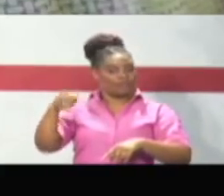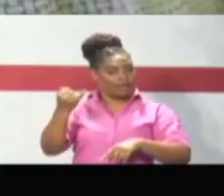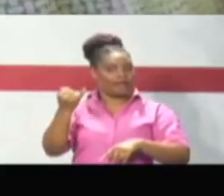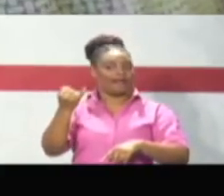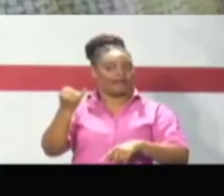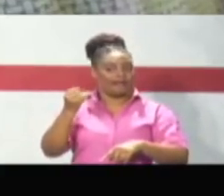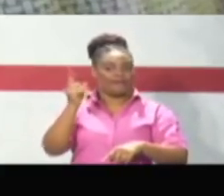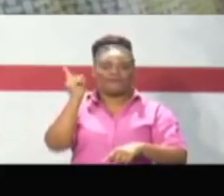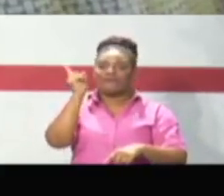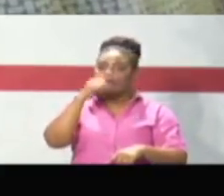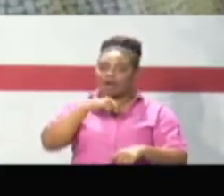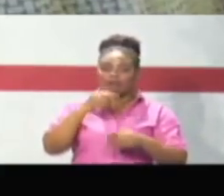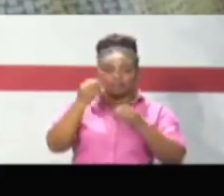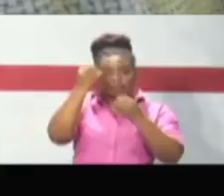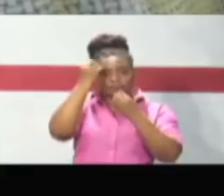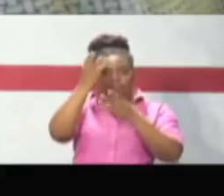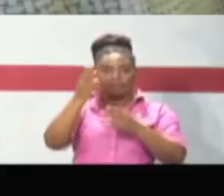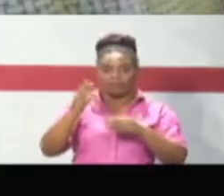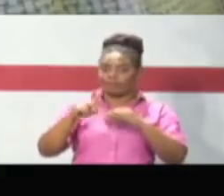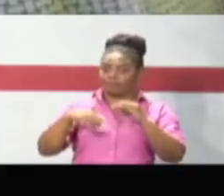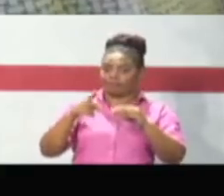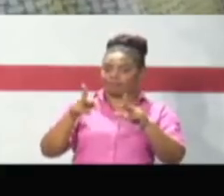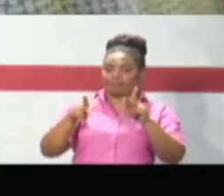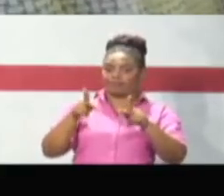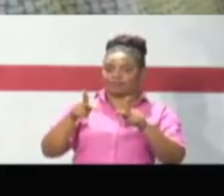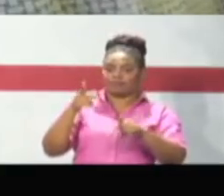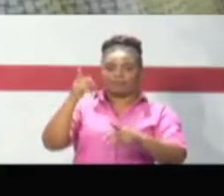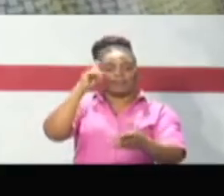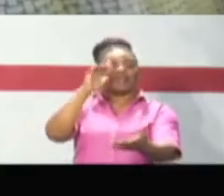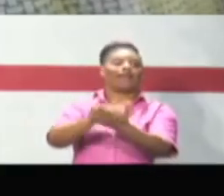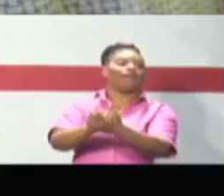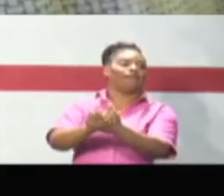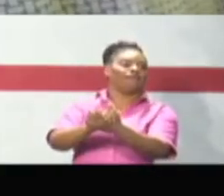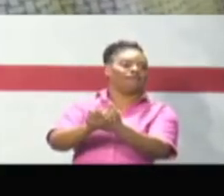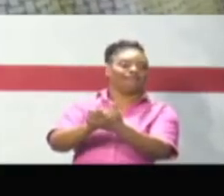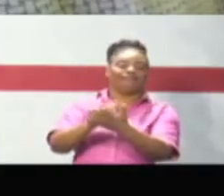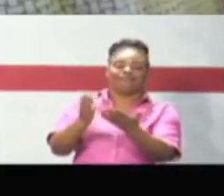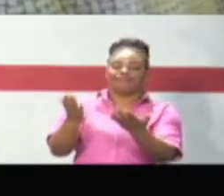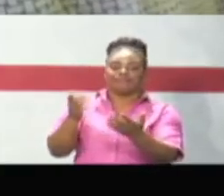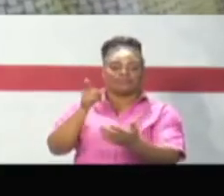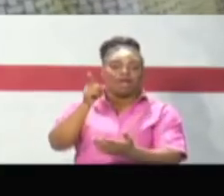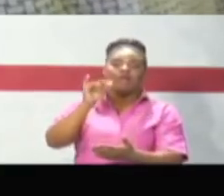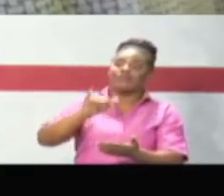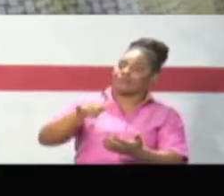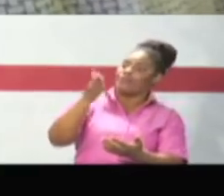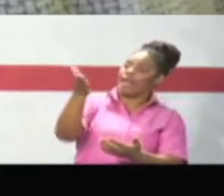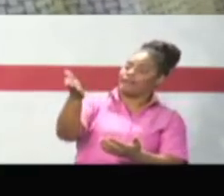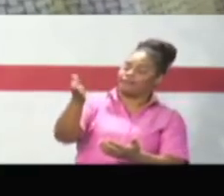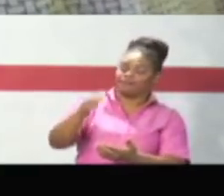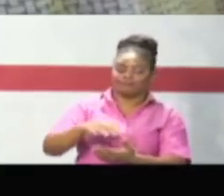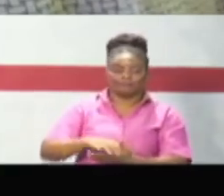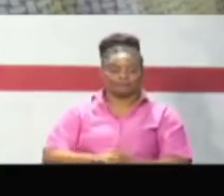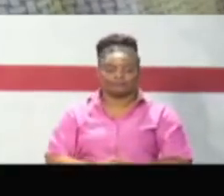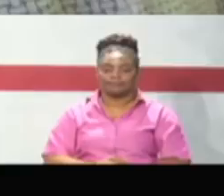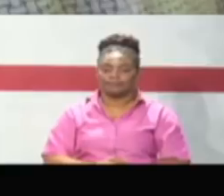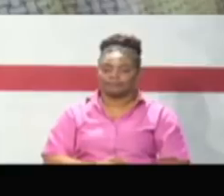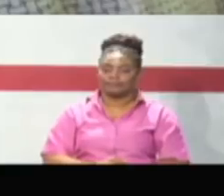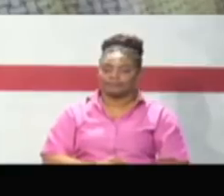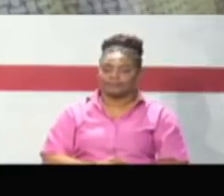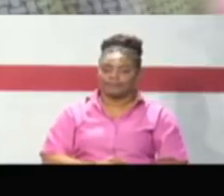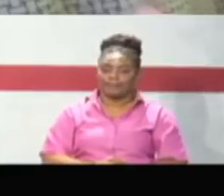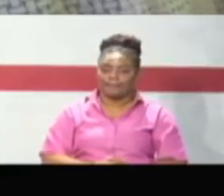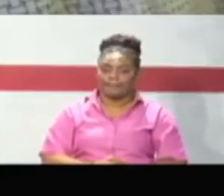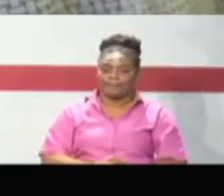right now with increasing hesitancy within the population? And my second question is, with regards to that